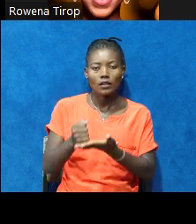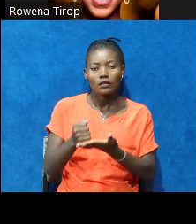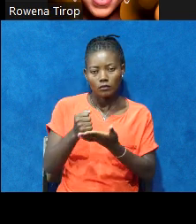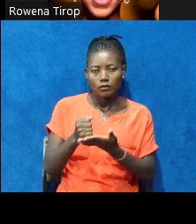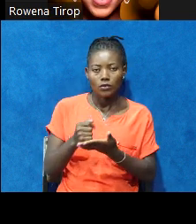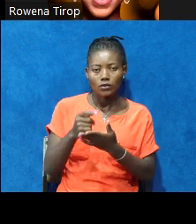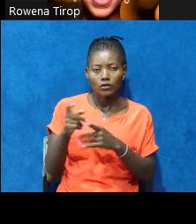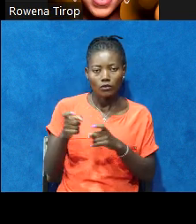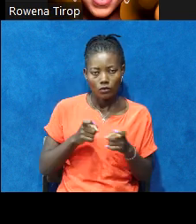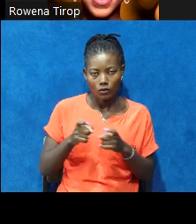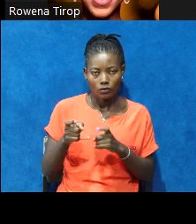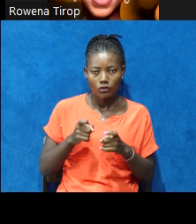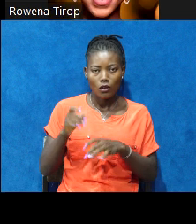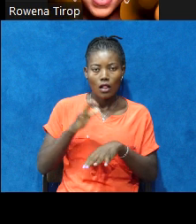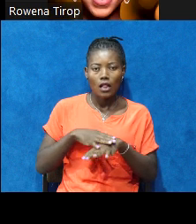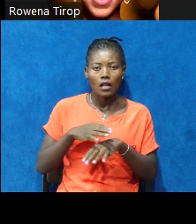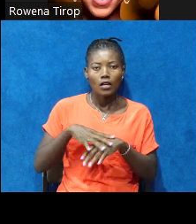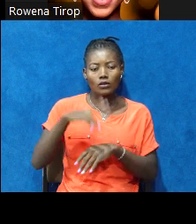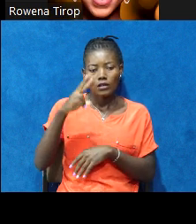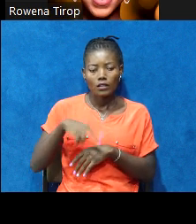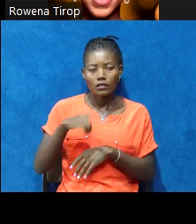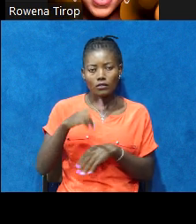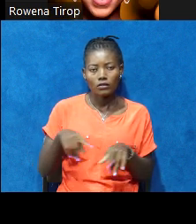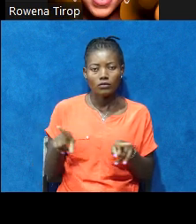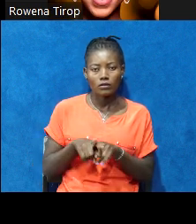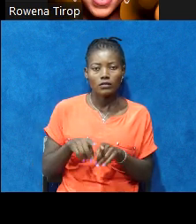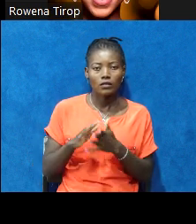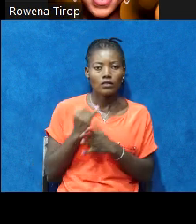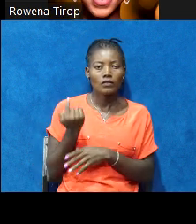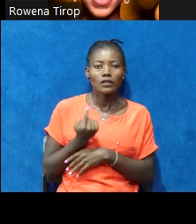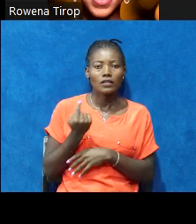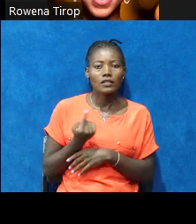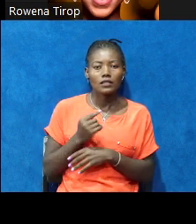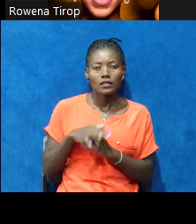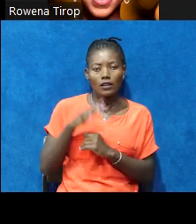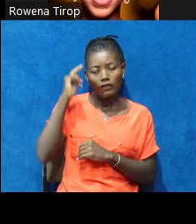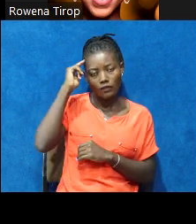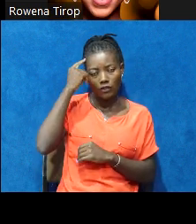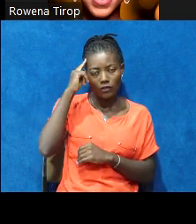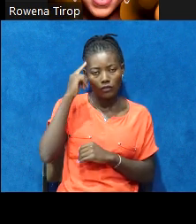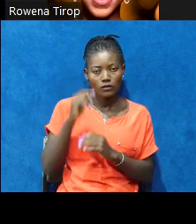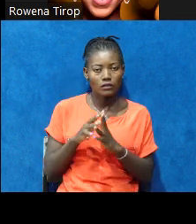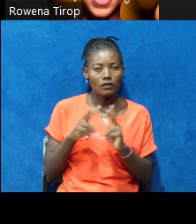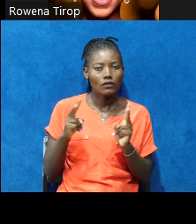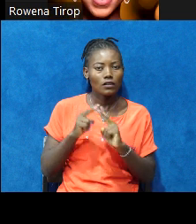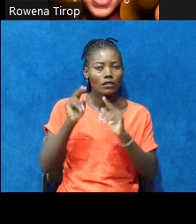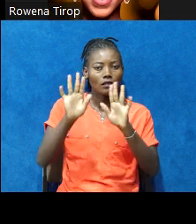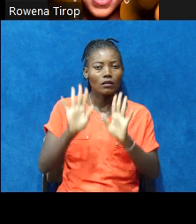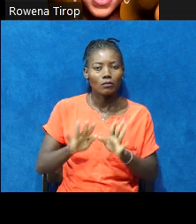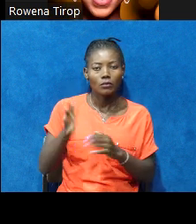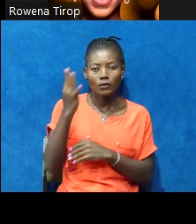optimistic and positive attitude, and also engage in self-reflection Self-reflection is very